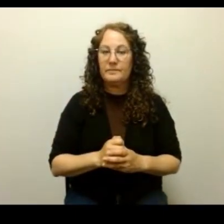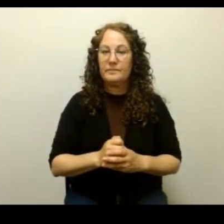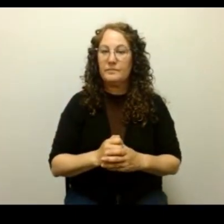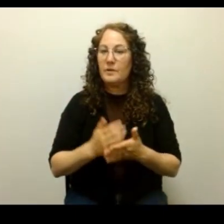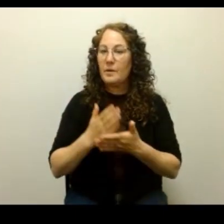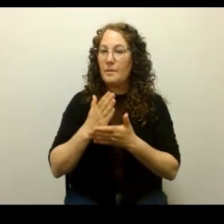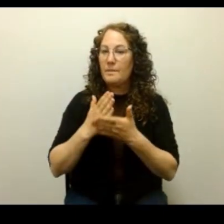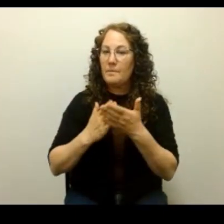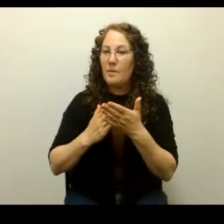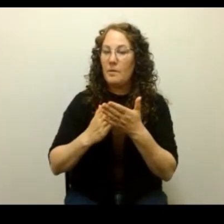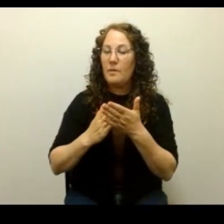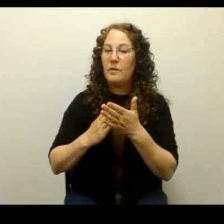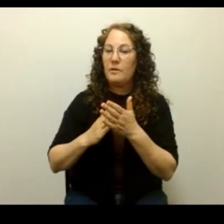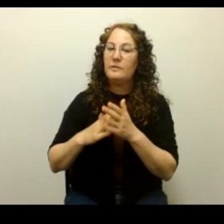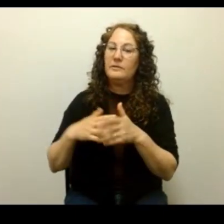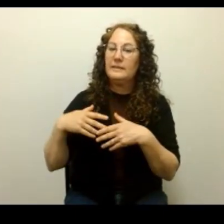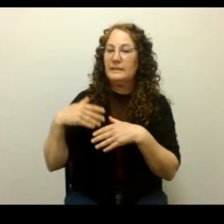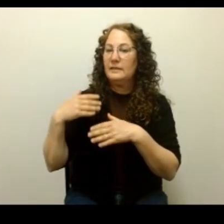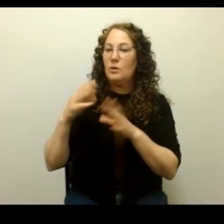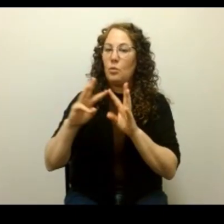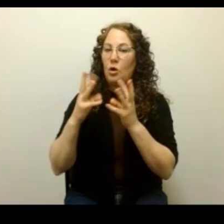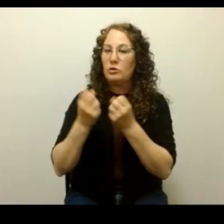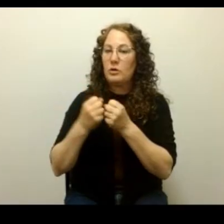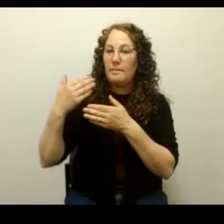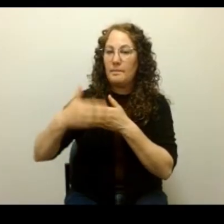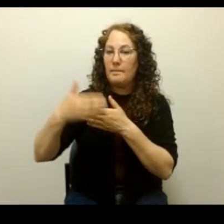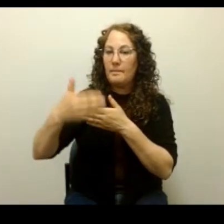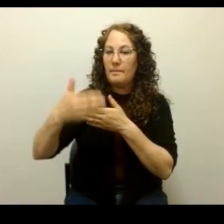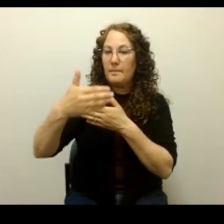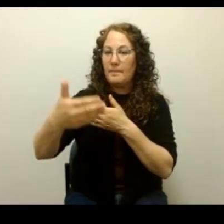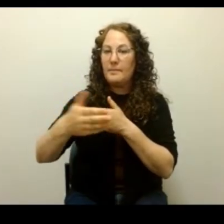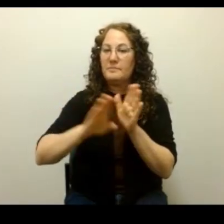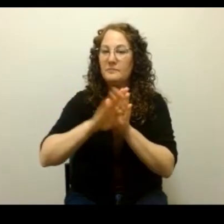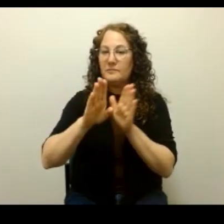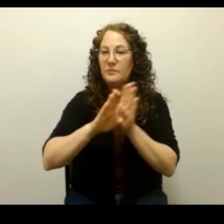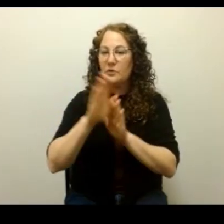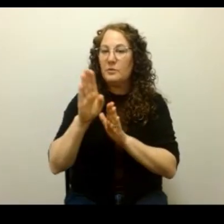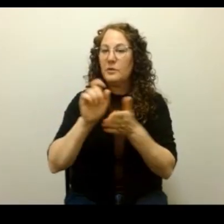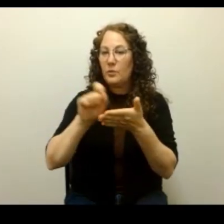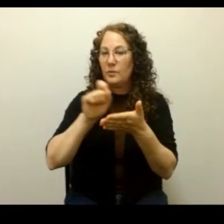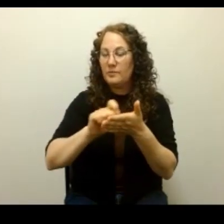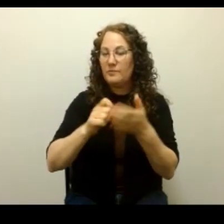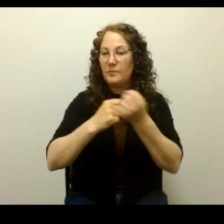4-part series of the Building Your Writing Foundation workshop.